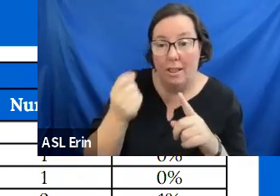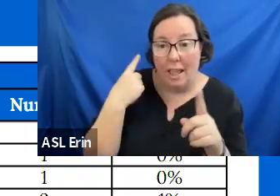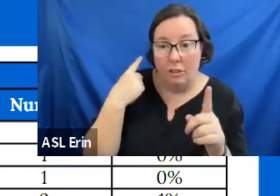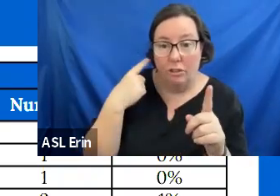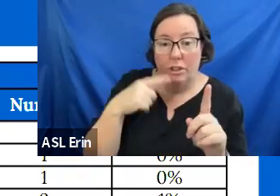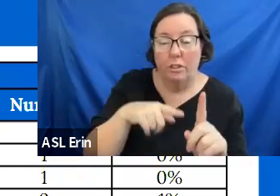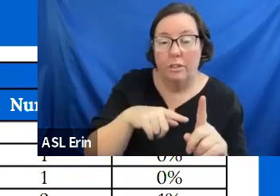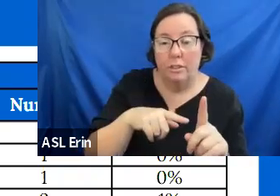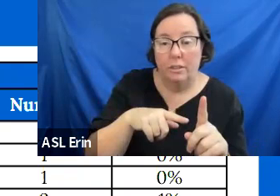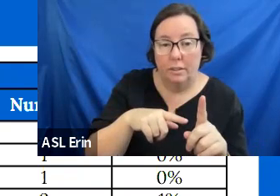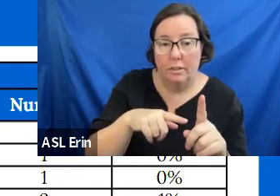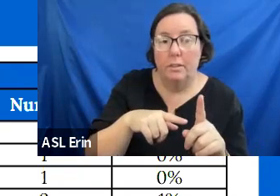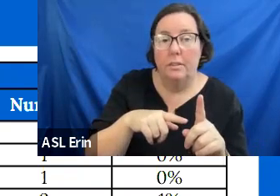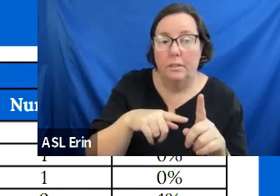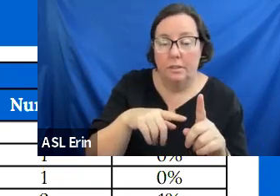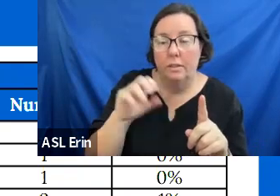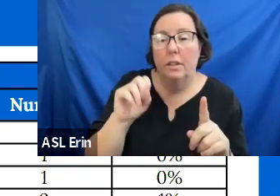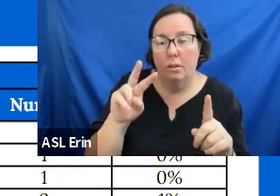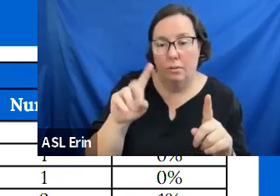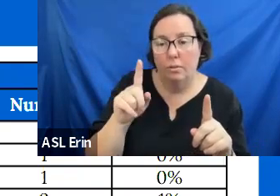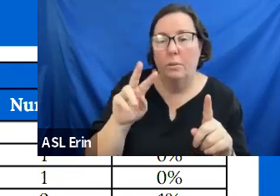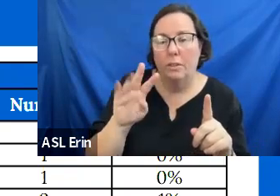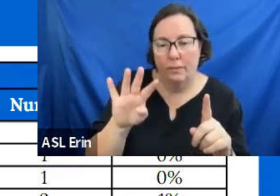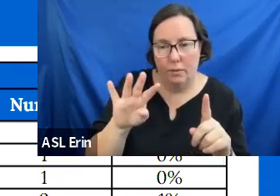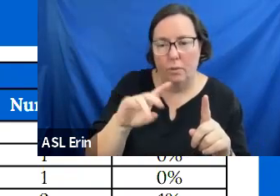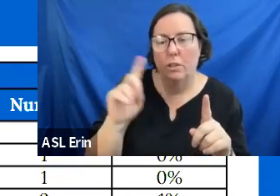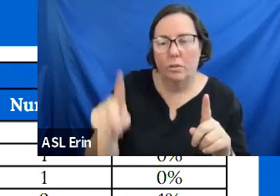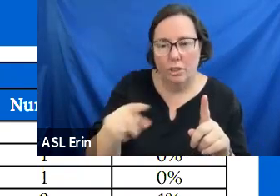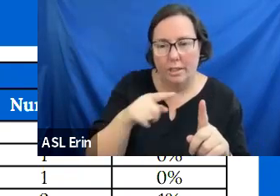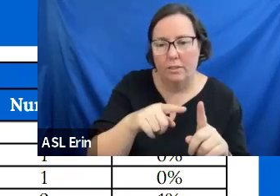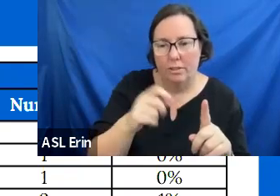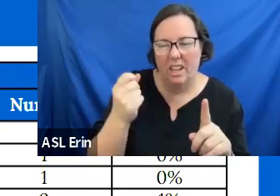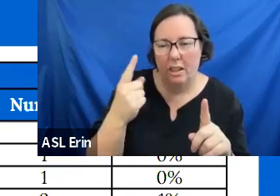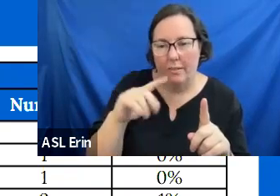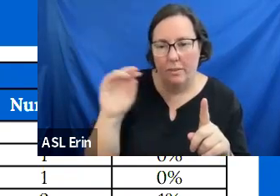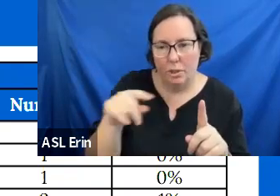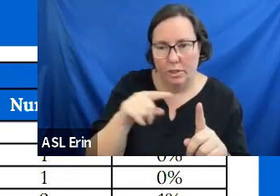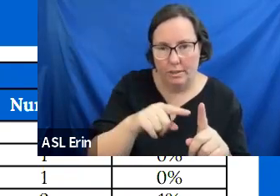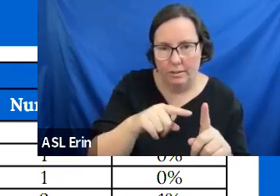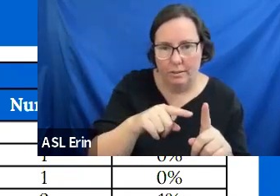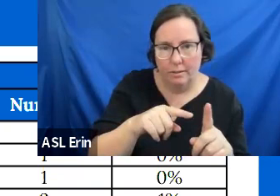year was 02124, Dorchester with 11%.